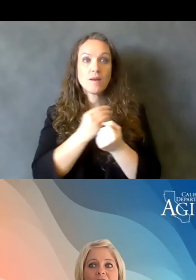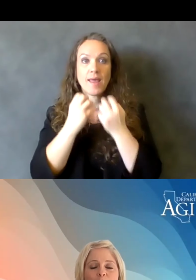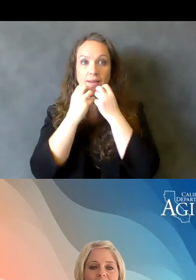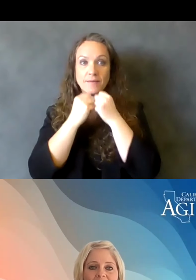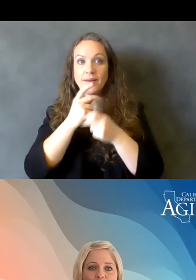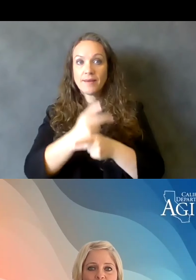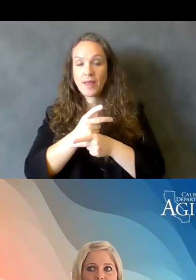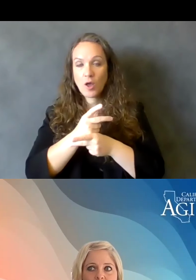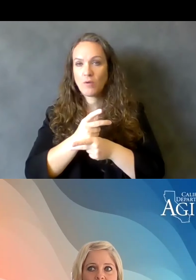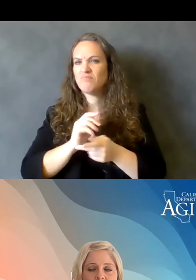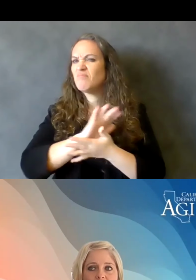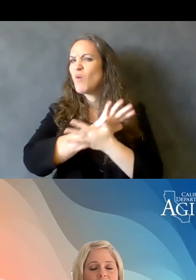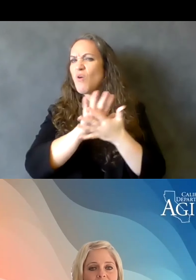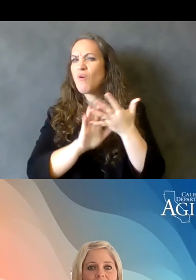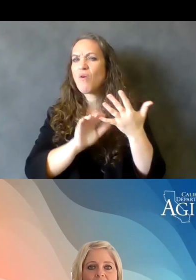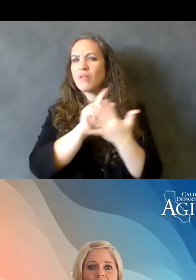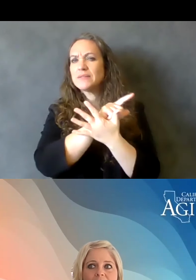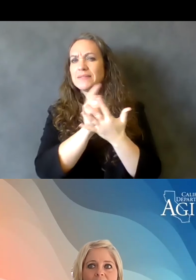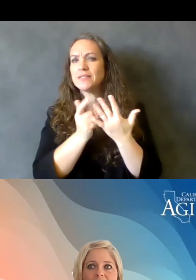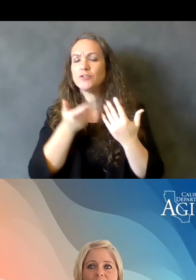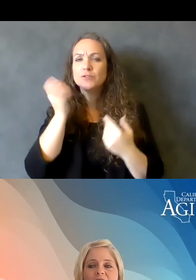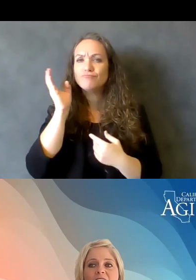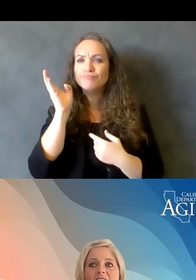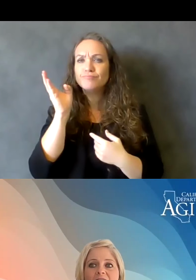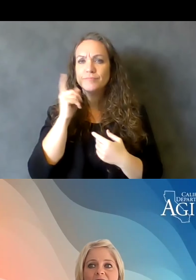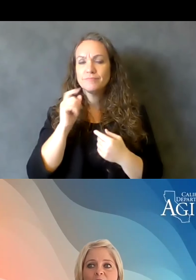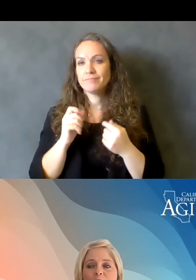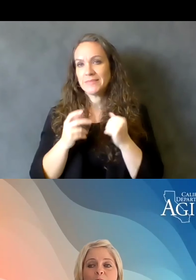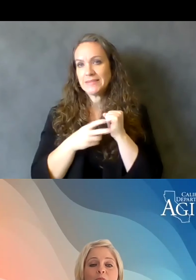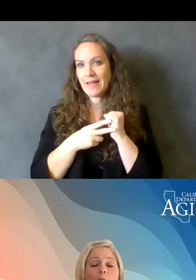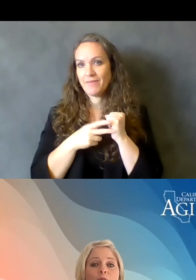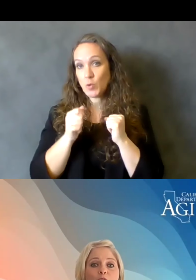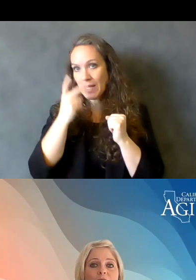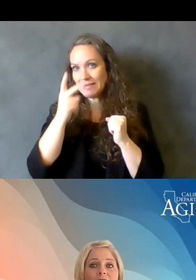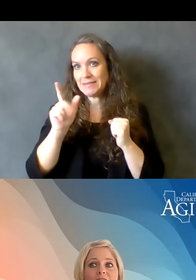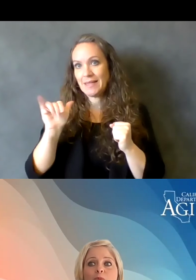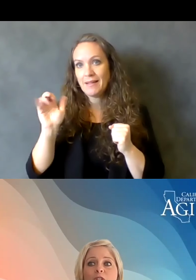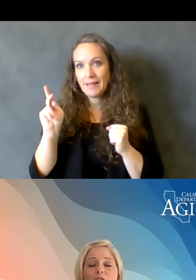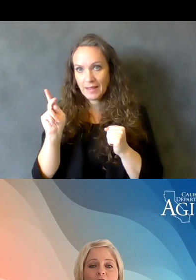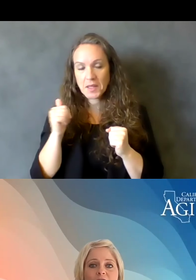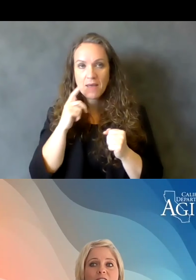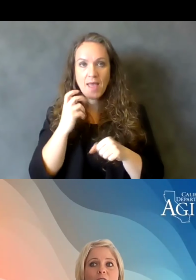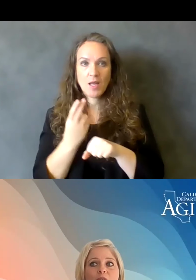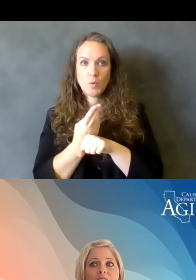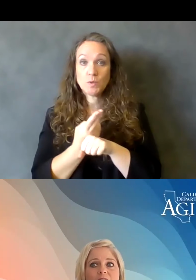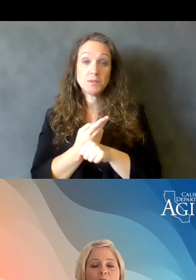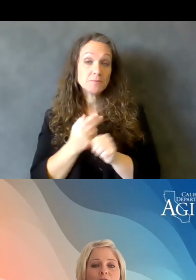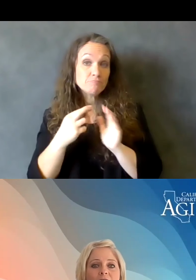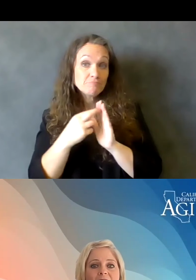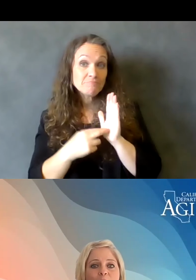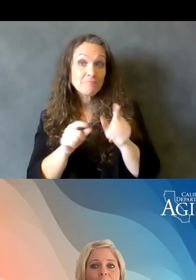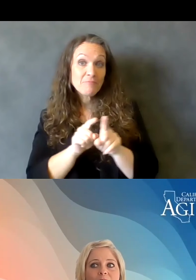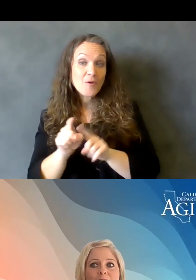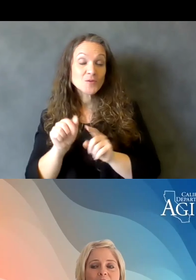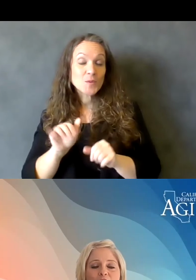on our Equity and Aging Resource Center. The link is on this slide. And we really hope you can join us. Registration is also accessible